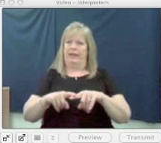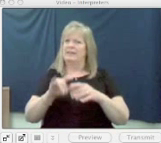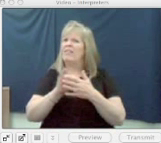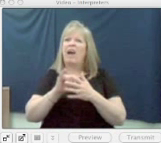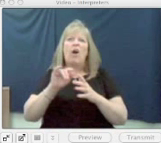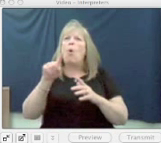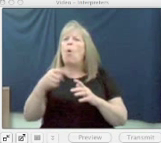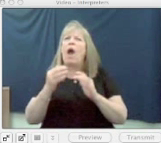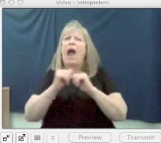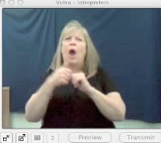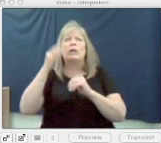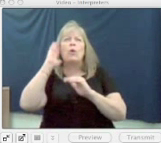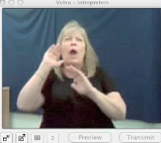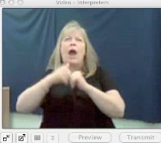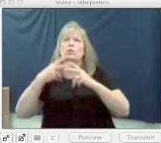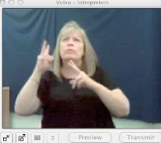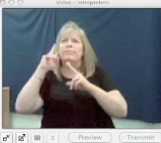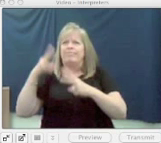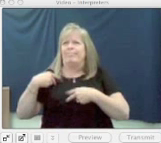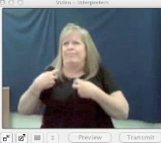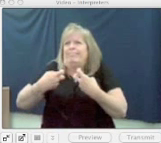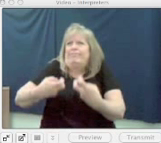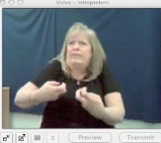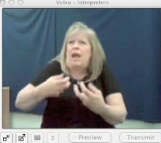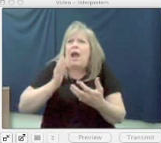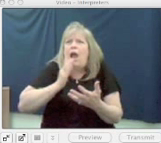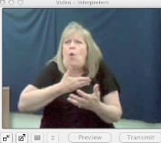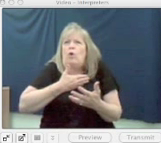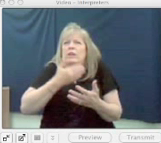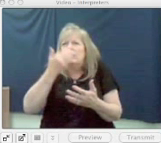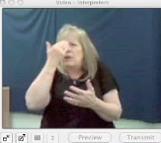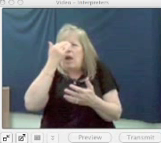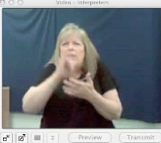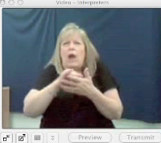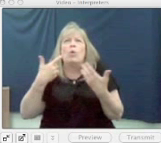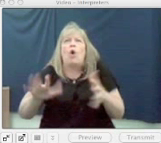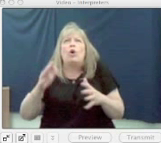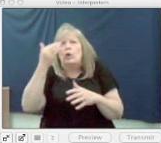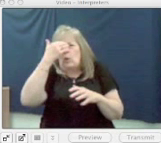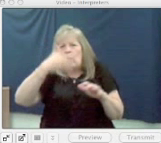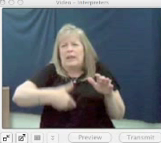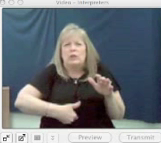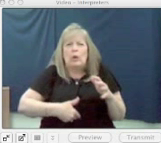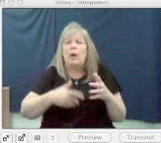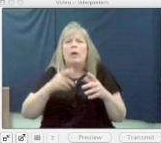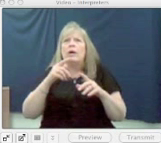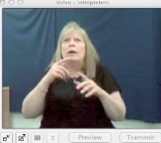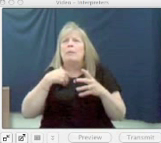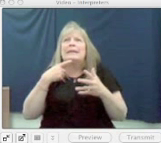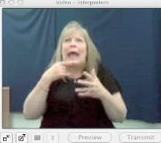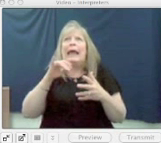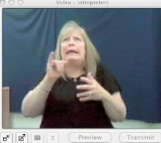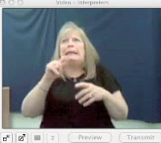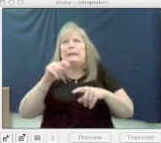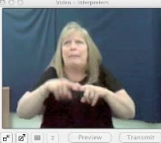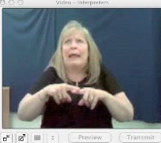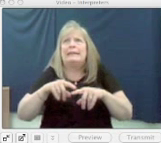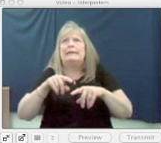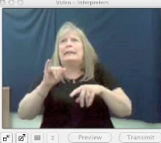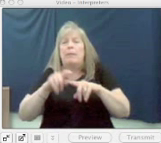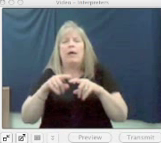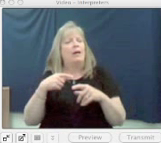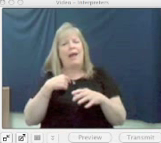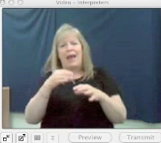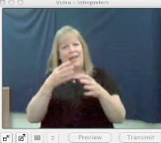our intuitively based knowledge. I'm suggesting we start putting those into constructs that, regardless of